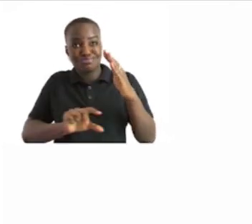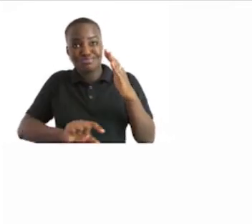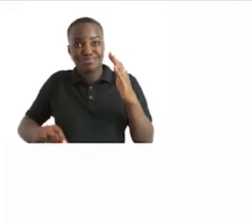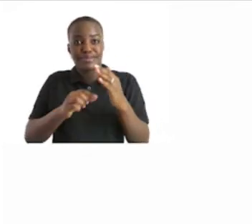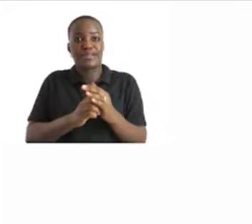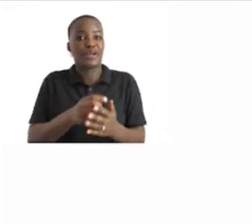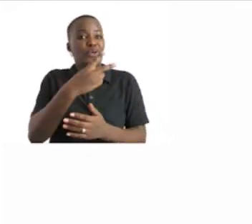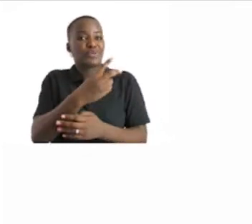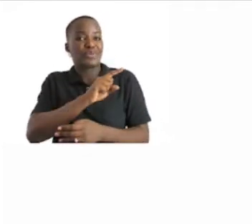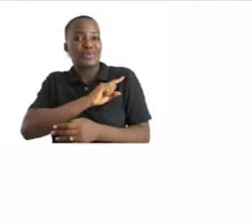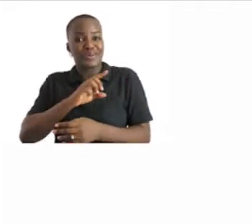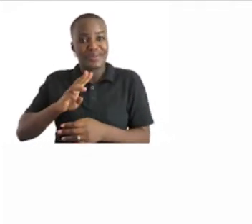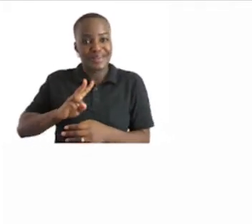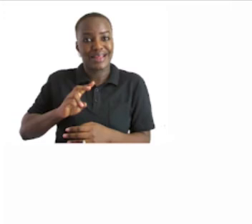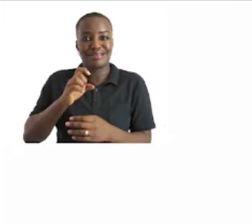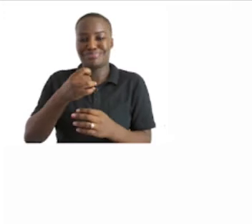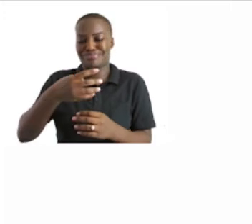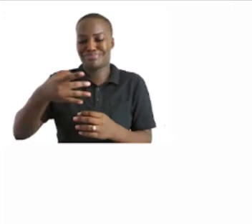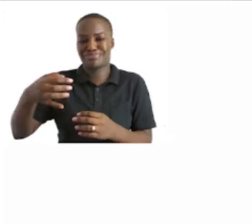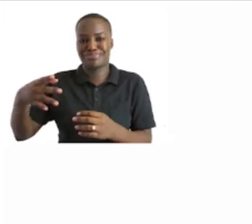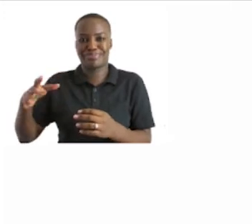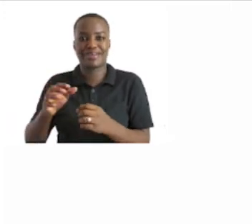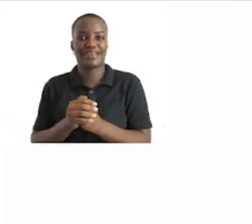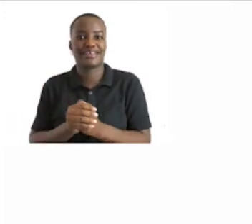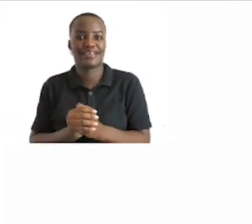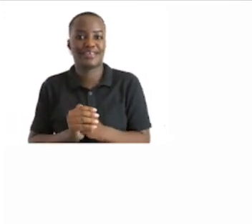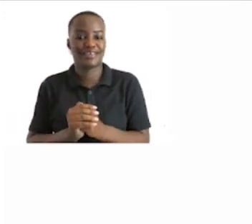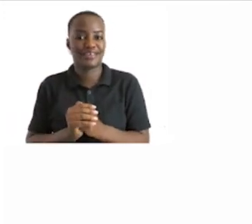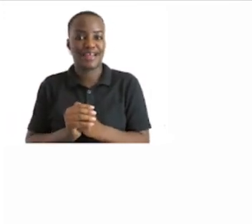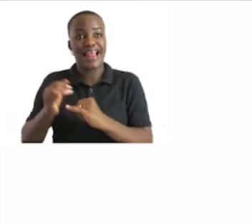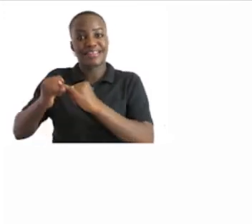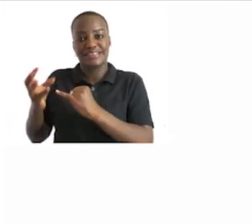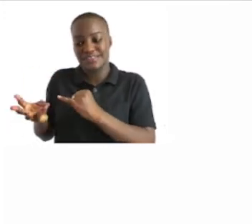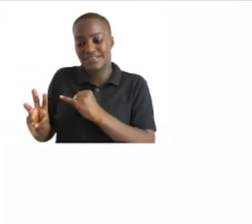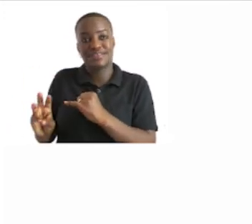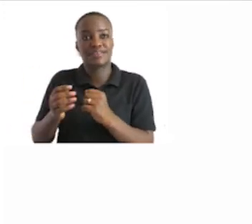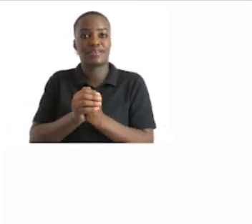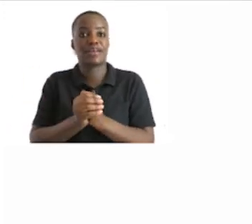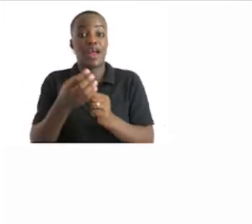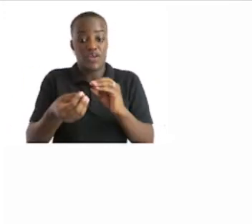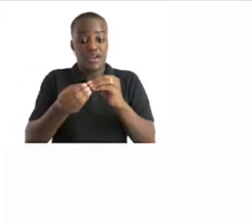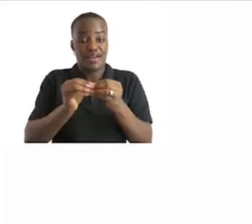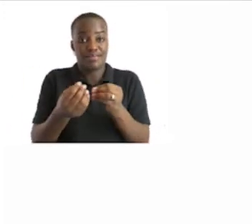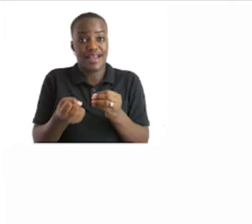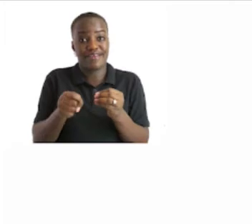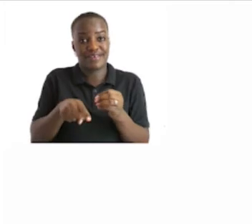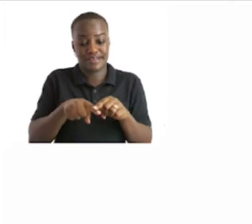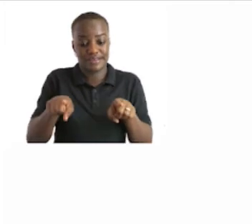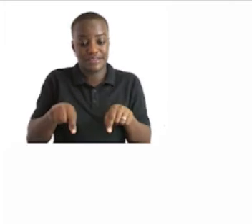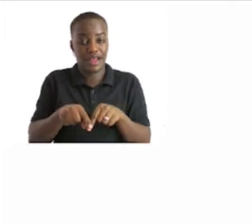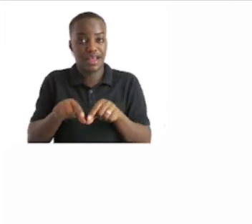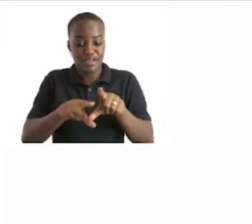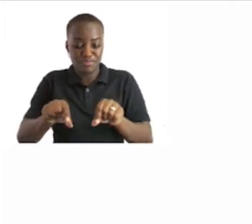2, 13, and we have right up until the number 6. You are going to take these numbers and